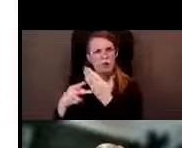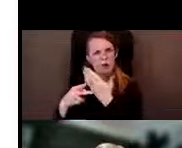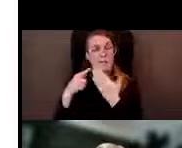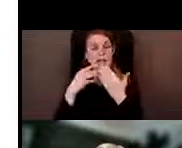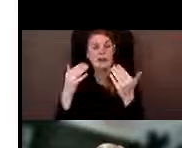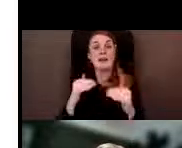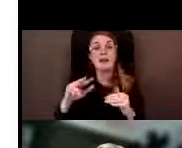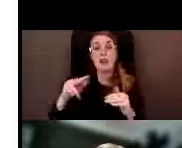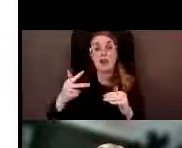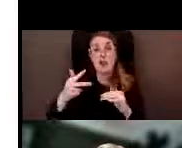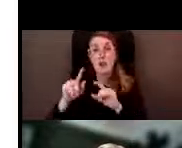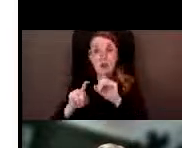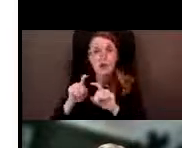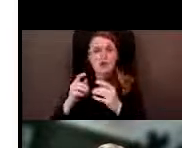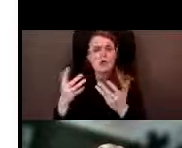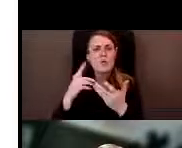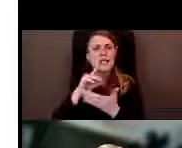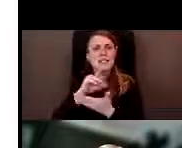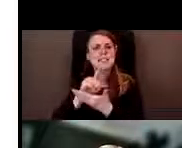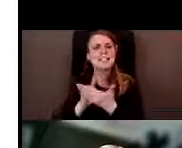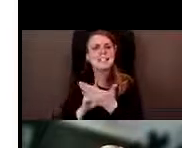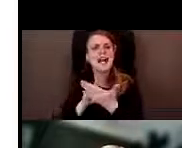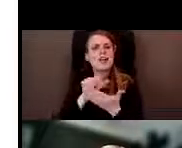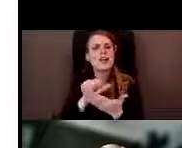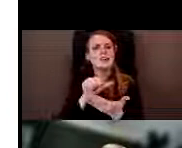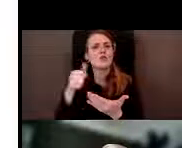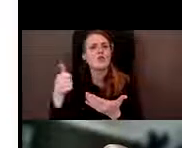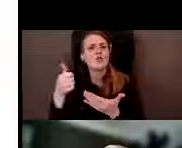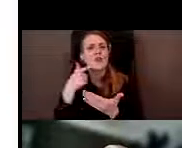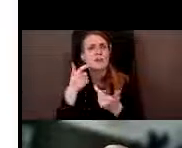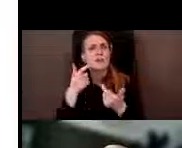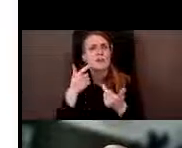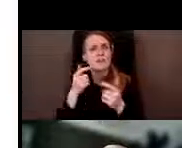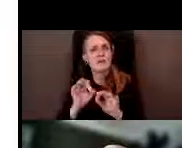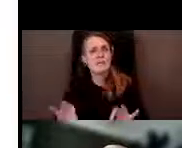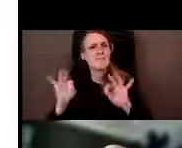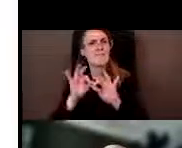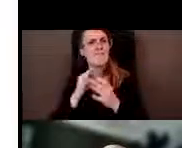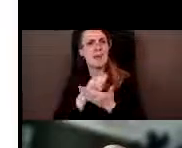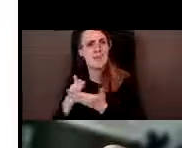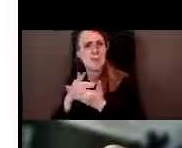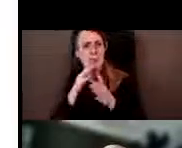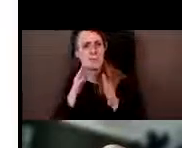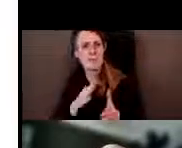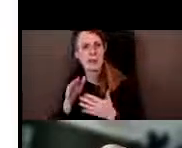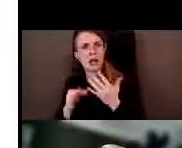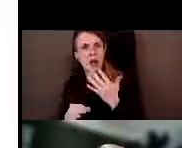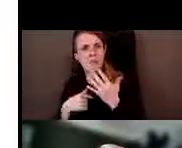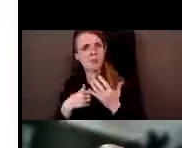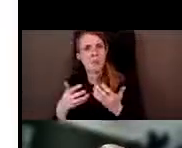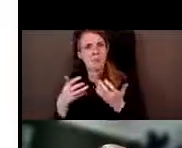of design alternatives. What are the big parts and planned options that we want to consider and get